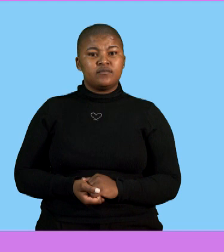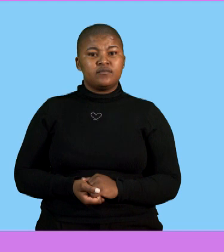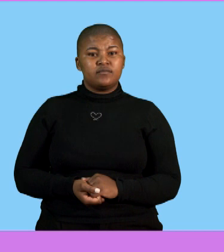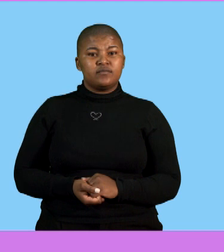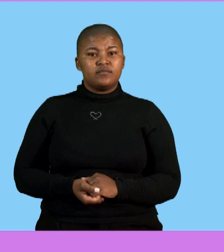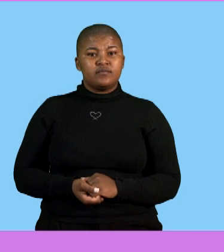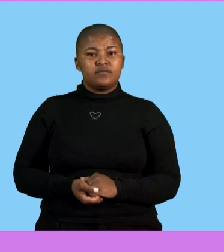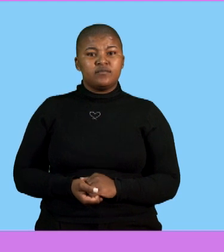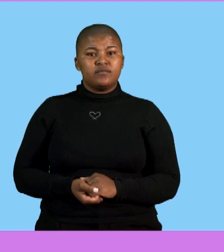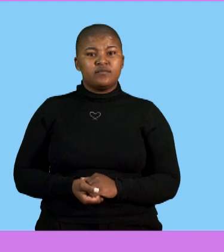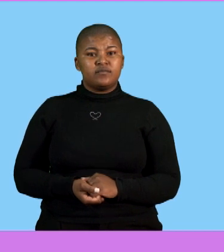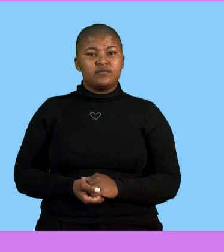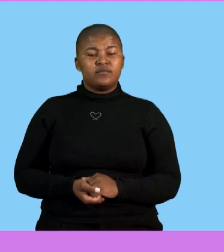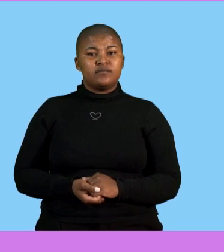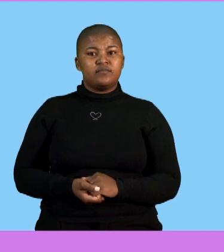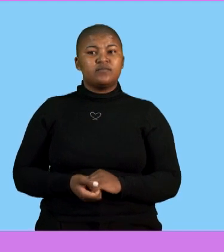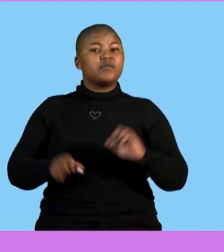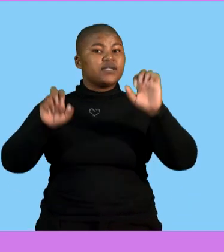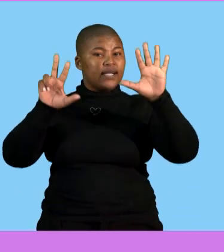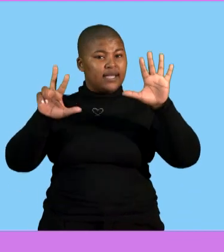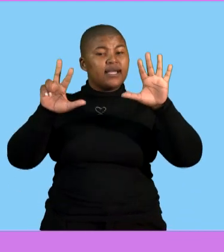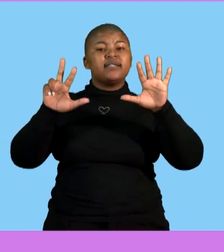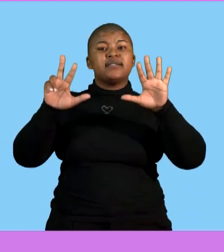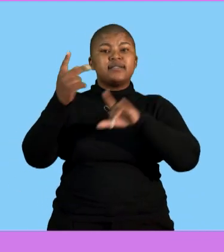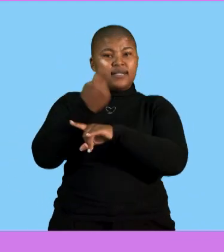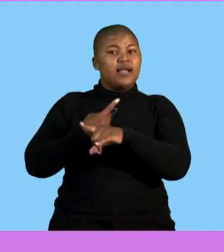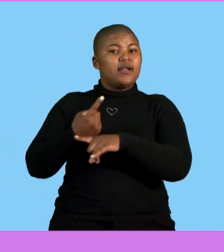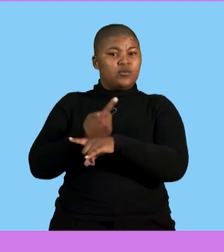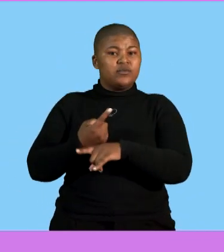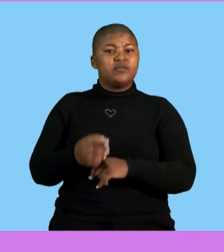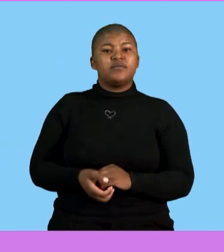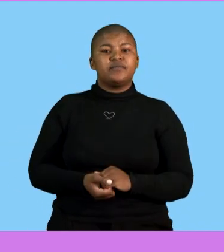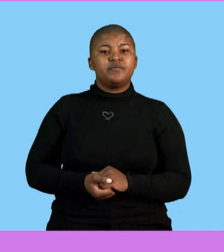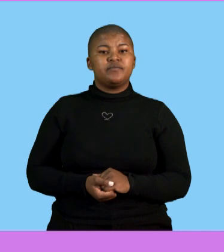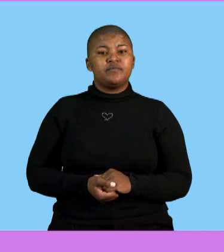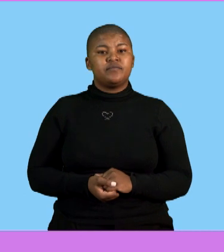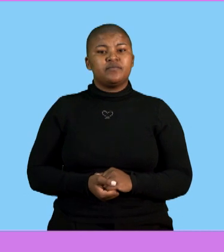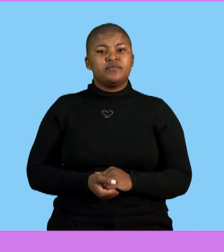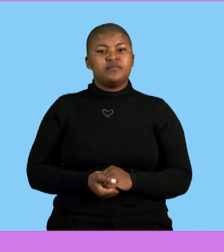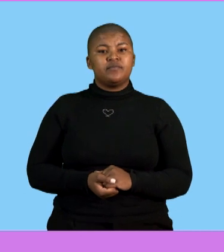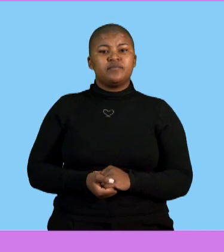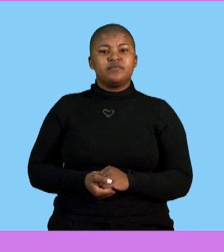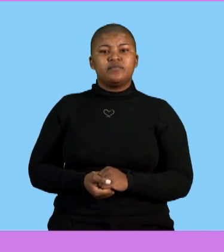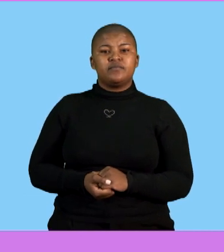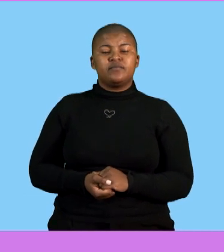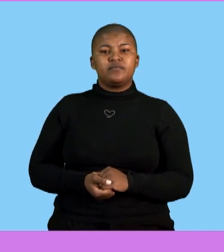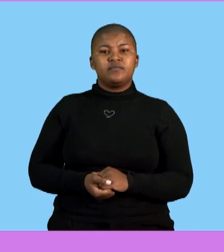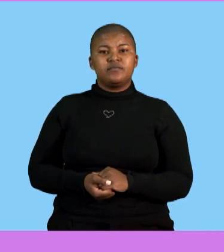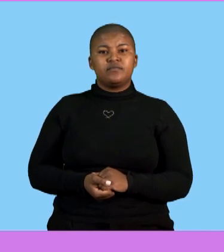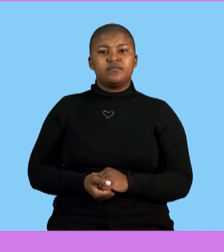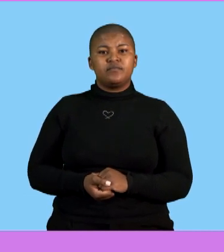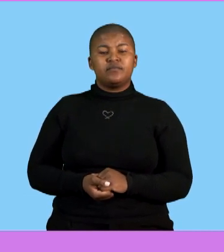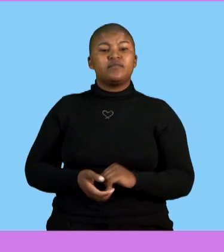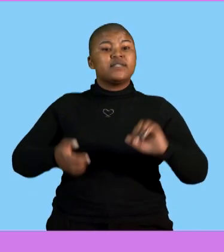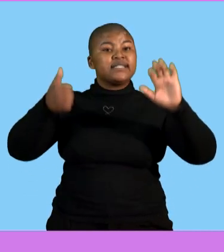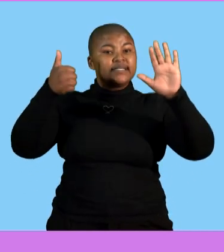hours, 7. And we have 8 hours, that makes it 5, 6,